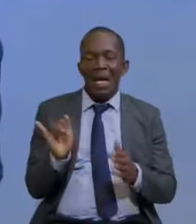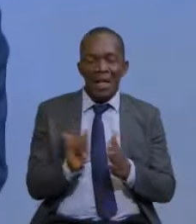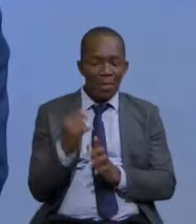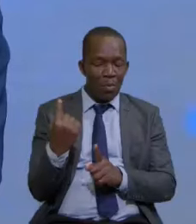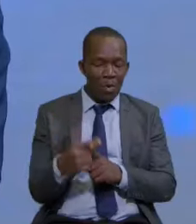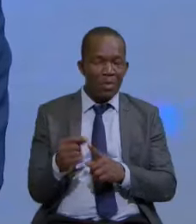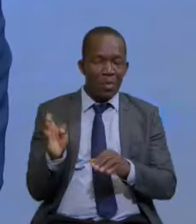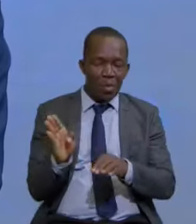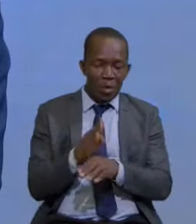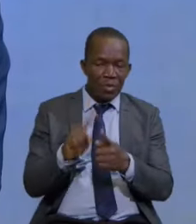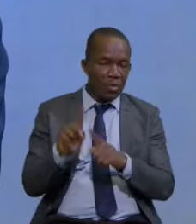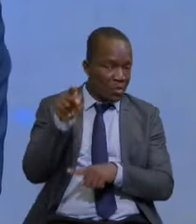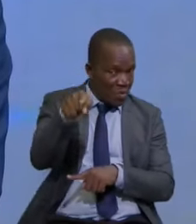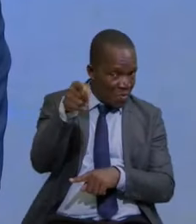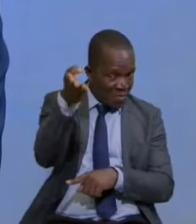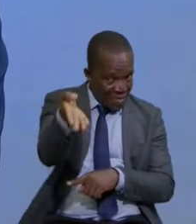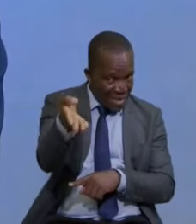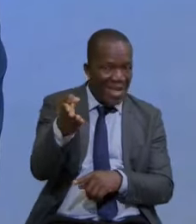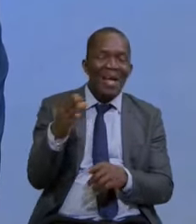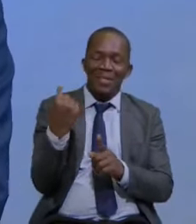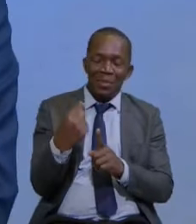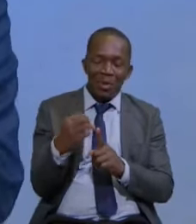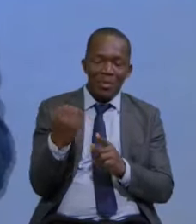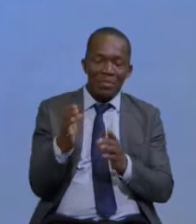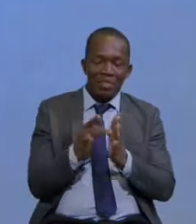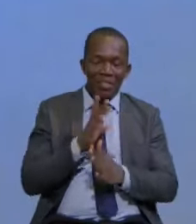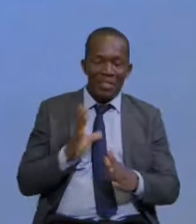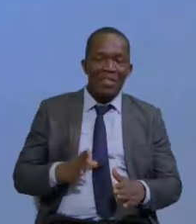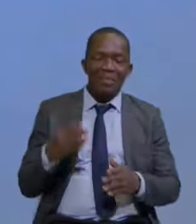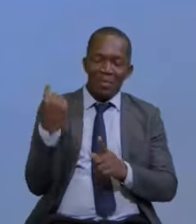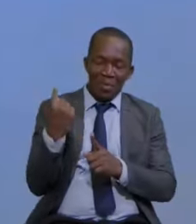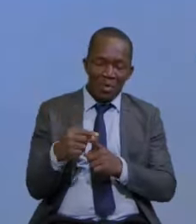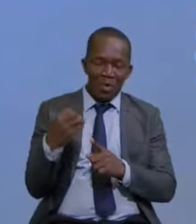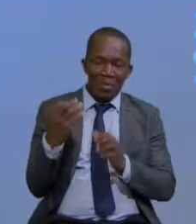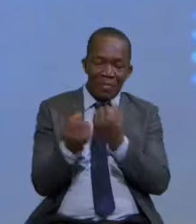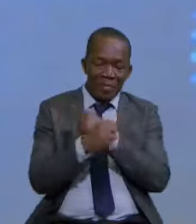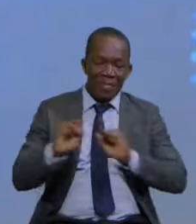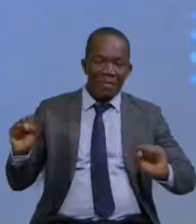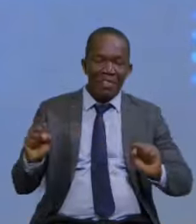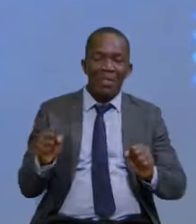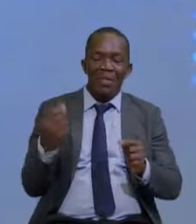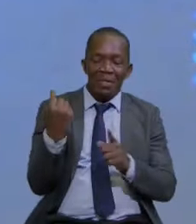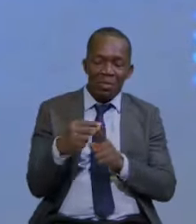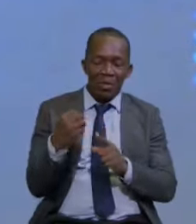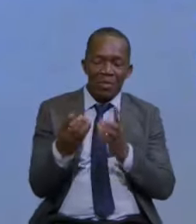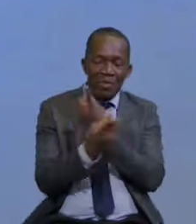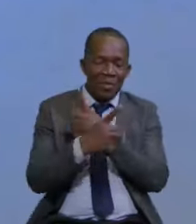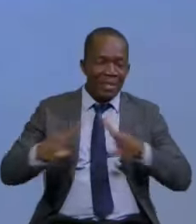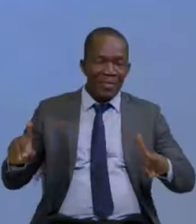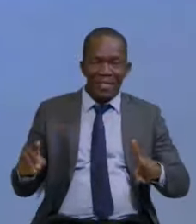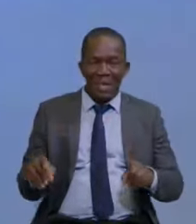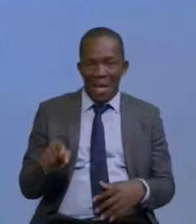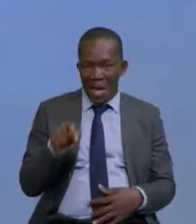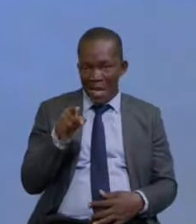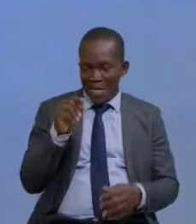the word of salvation, is the word of healing, is the word of deliverance. And immediately we mention